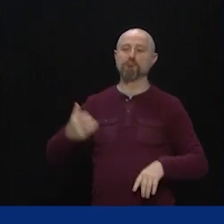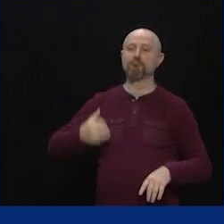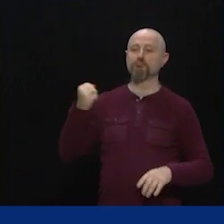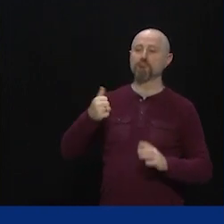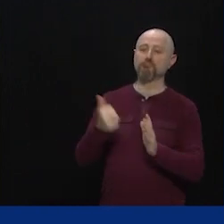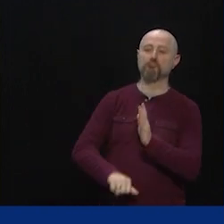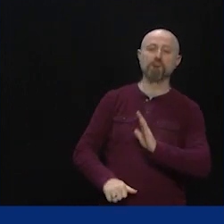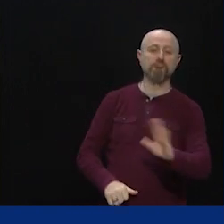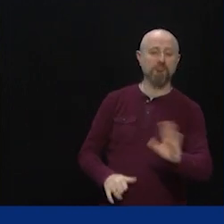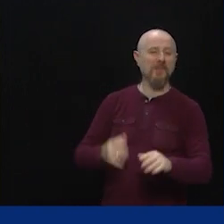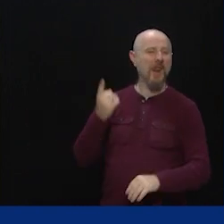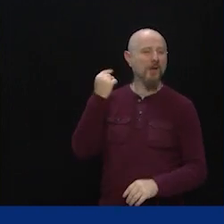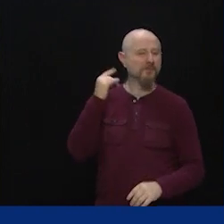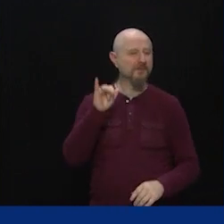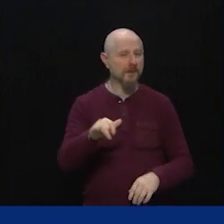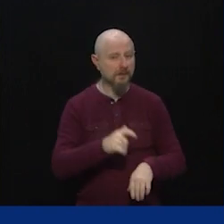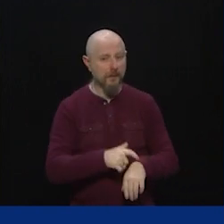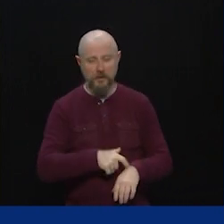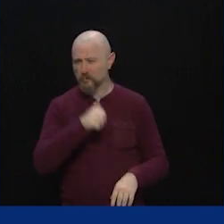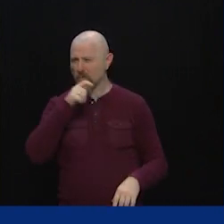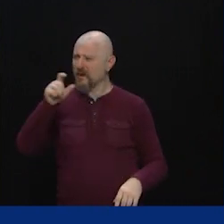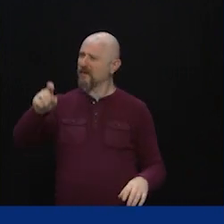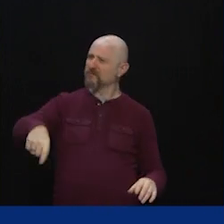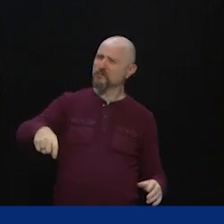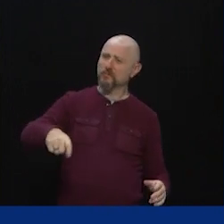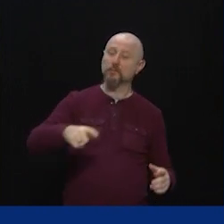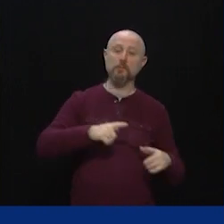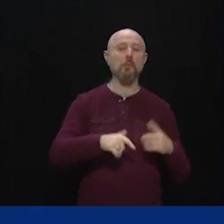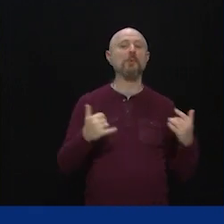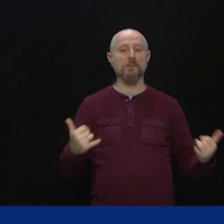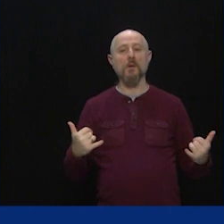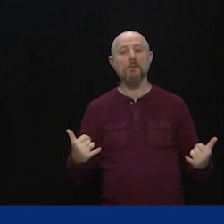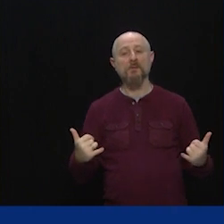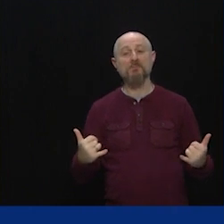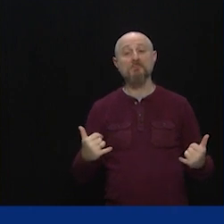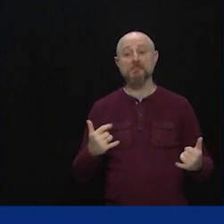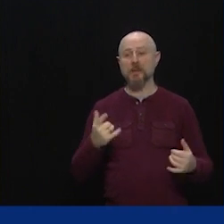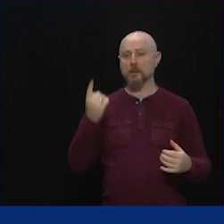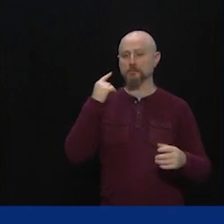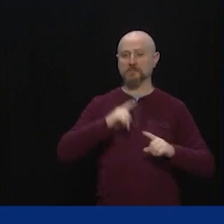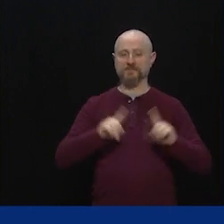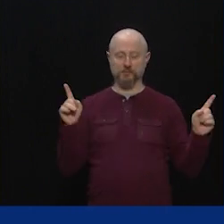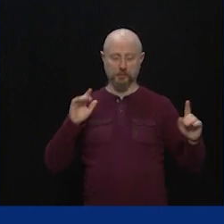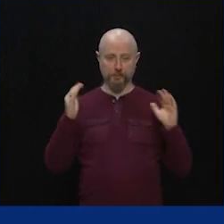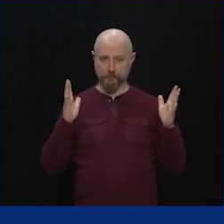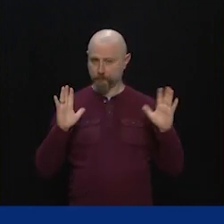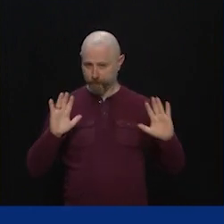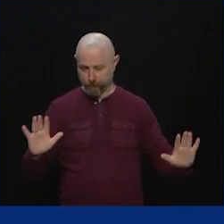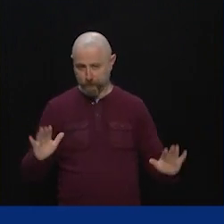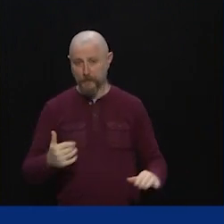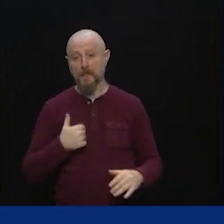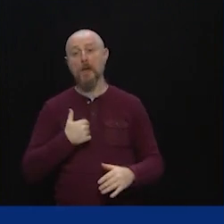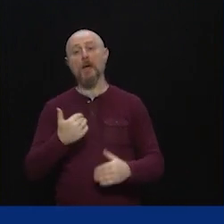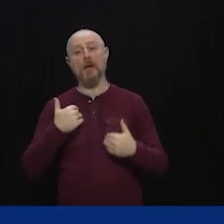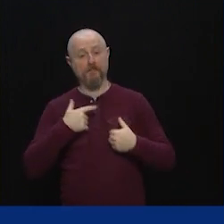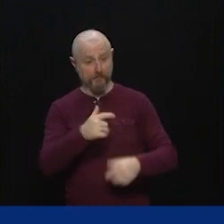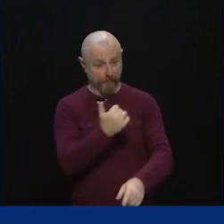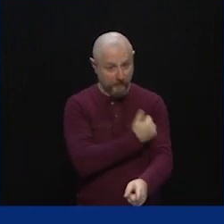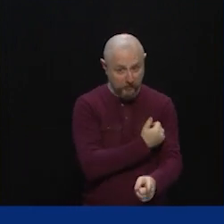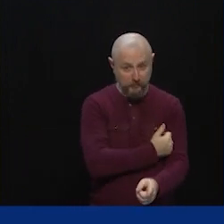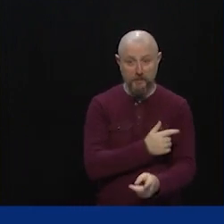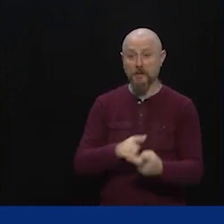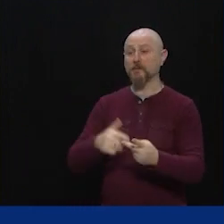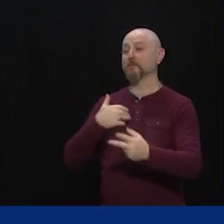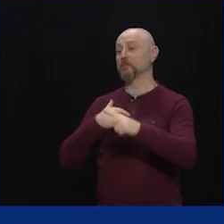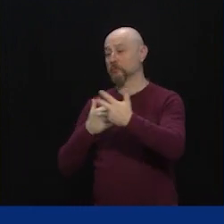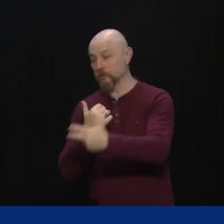based on not having the resources we have now, like vaccinations and boosters and having widely available test kits.